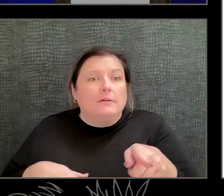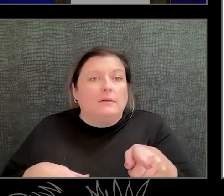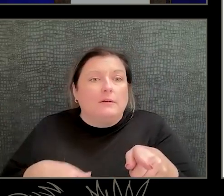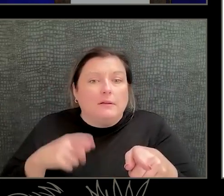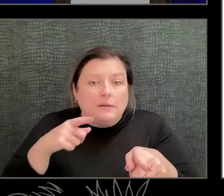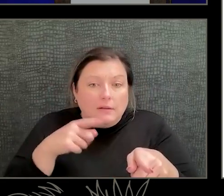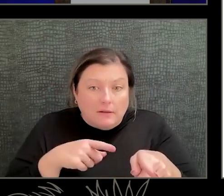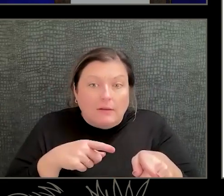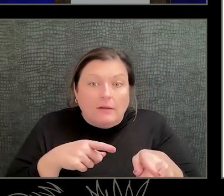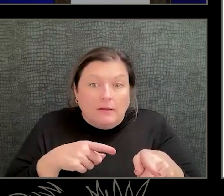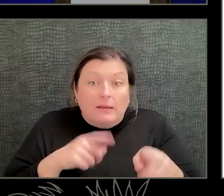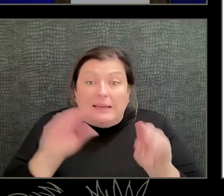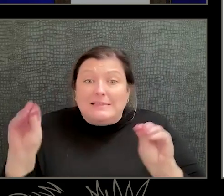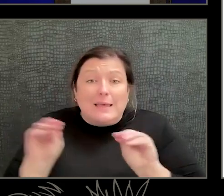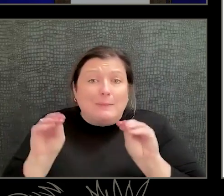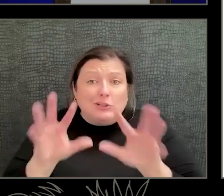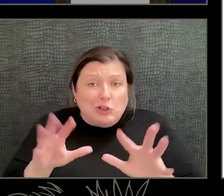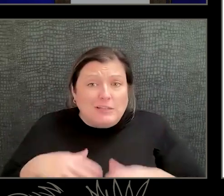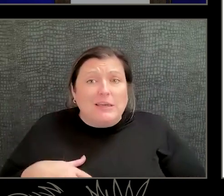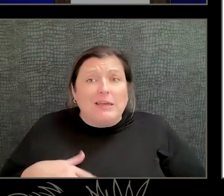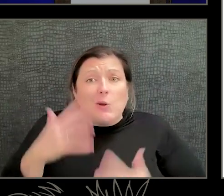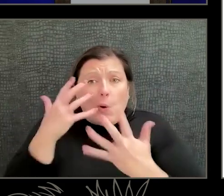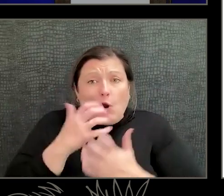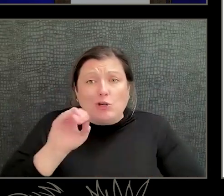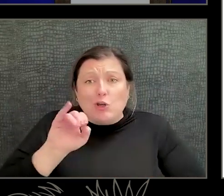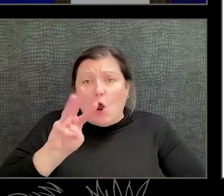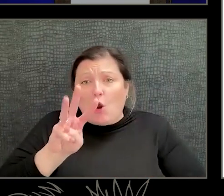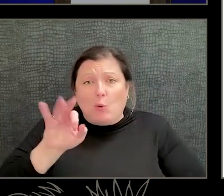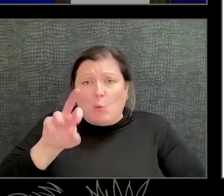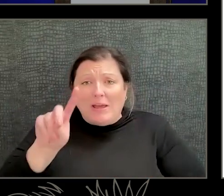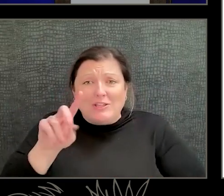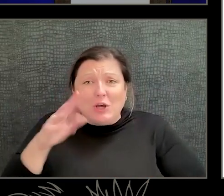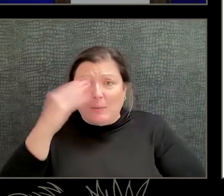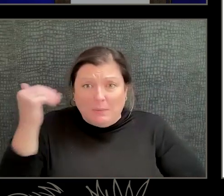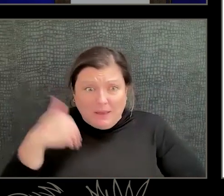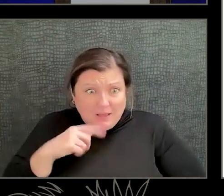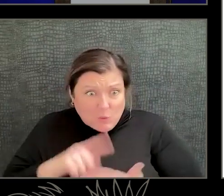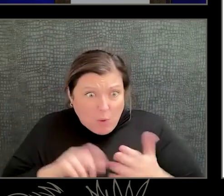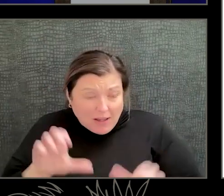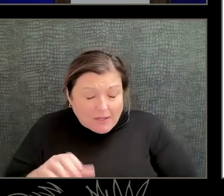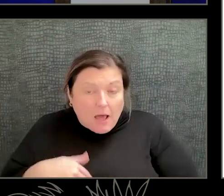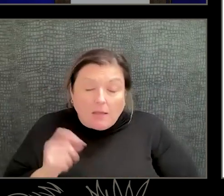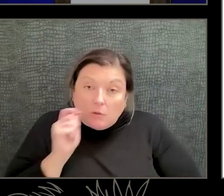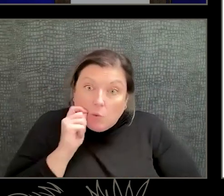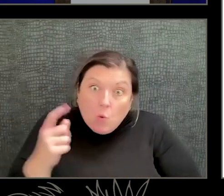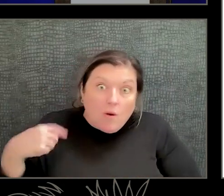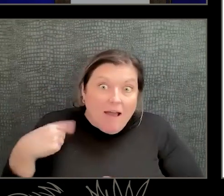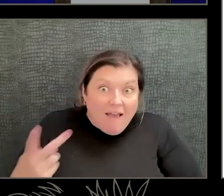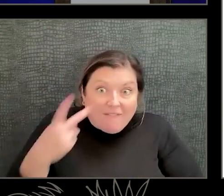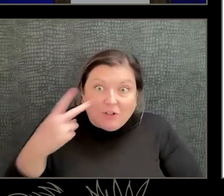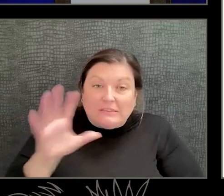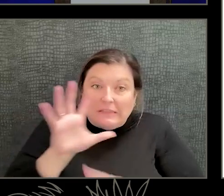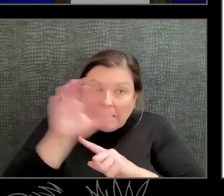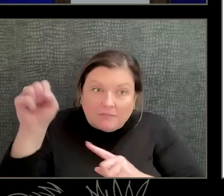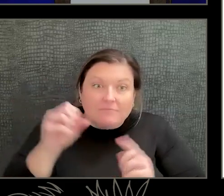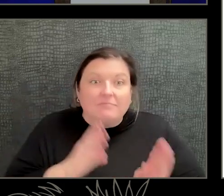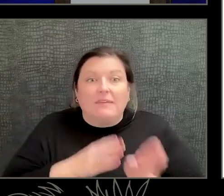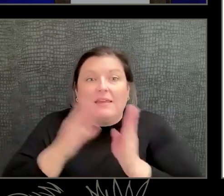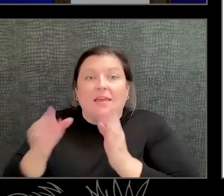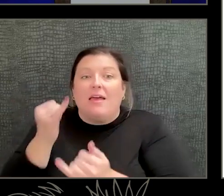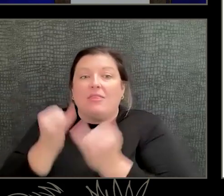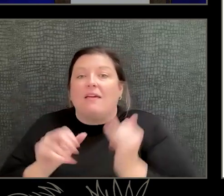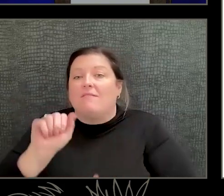wizard because the thing that he does with CSS should be illegal. He does some of the coolest CSS implementations I've ever seen. Definitely recommend checking them out. And then finally,